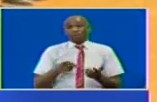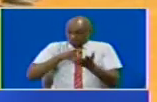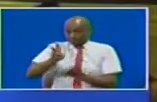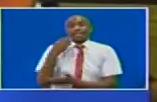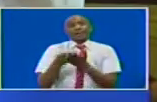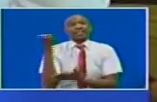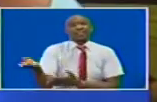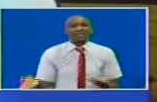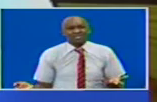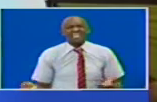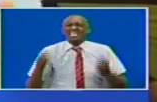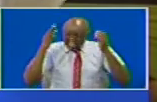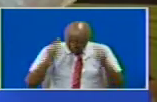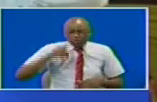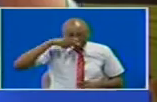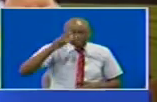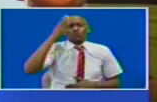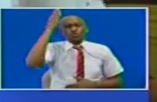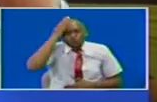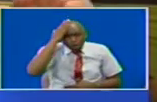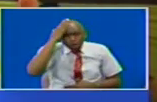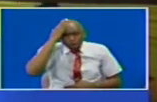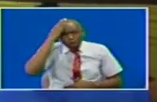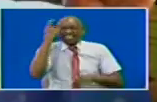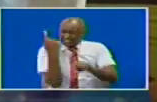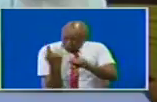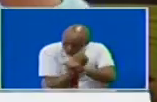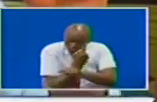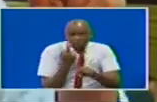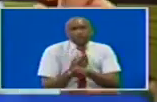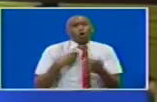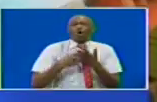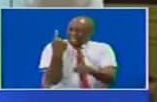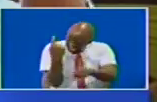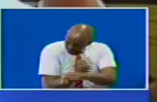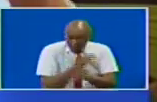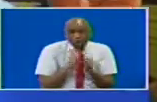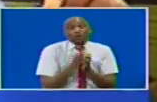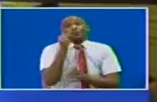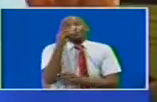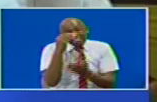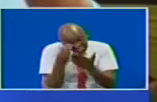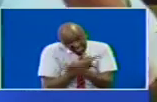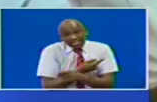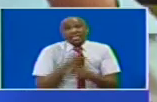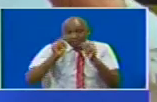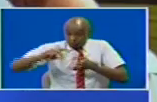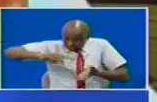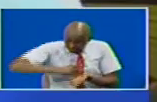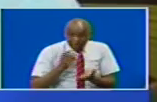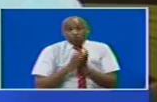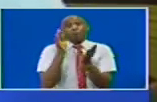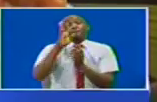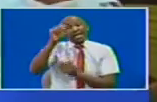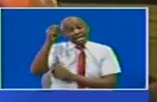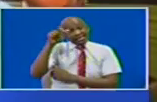pesa. If you know even a single cent, even a dime, even 50 cent, nililipwa na Ben